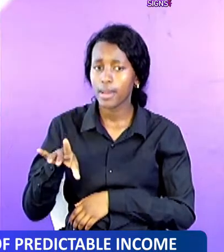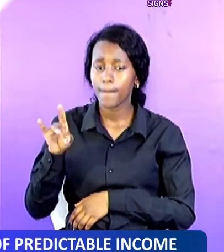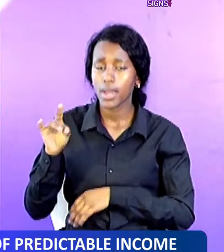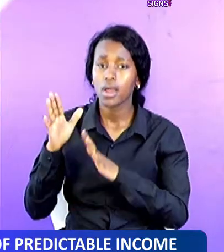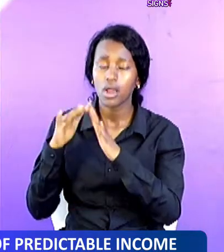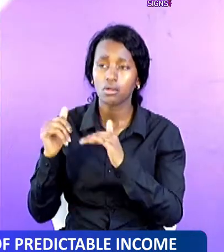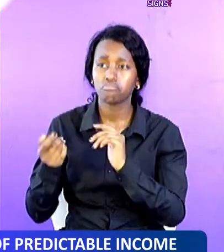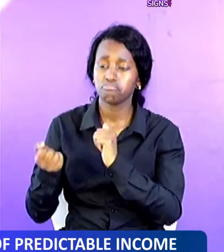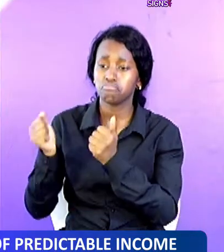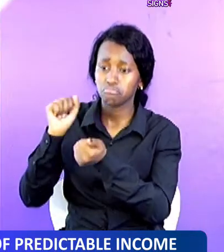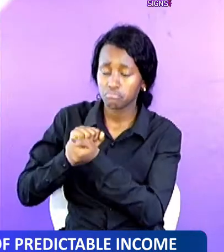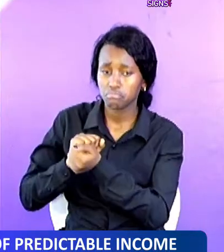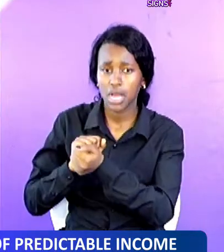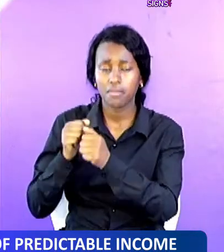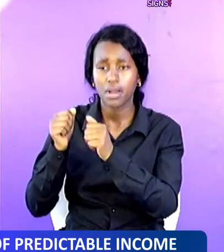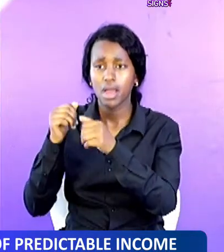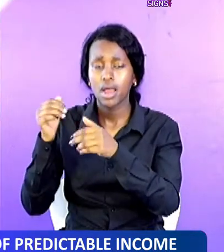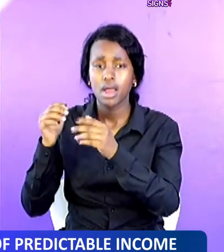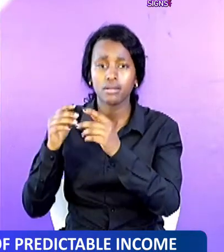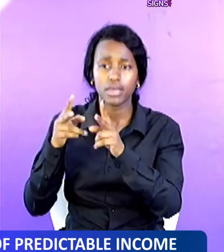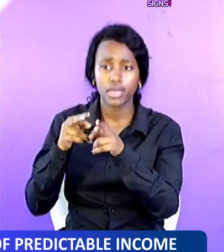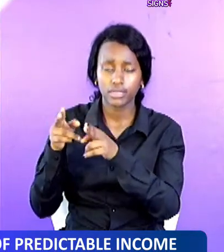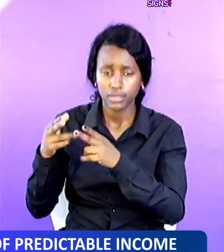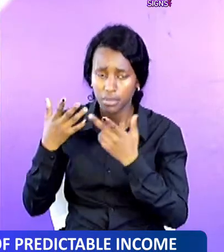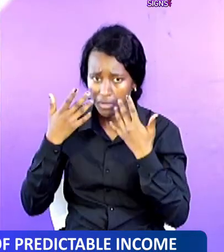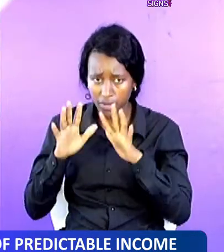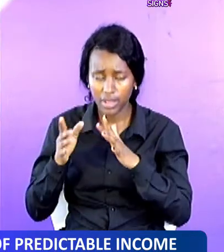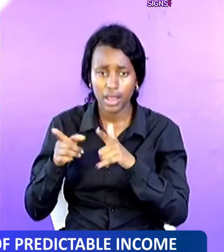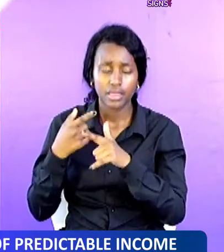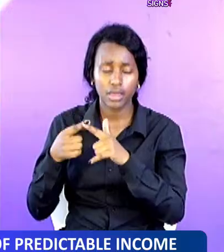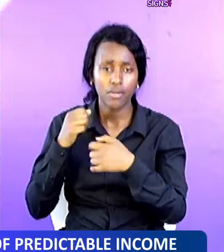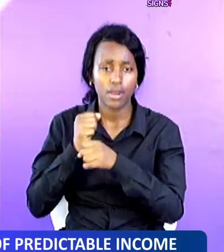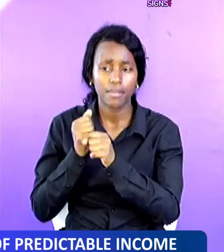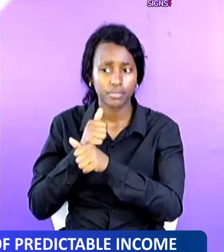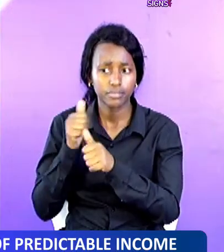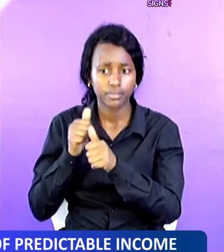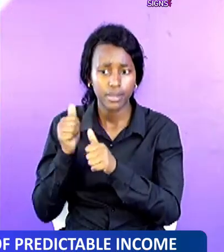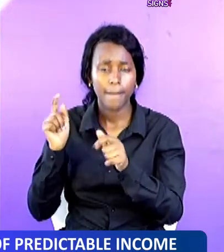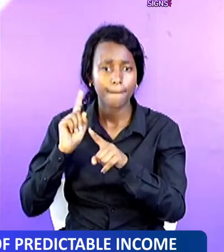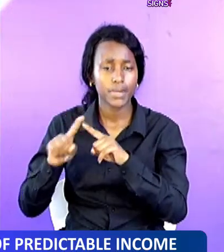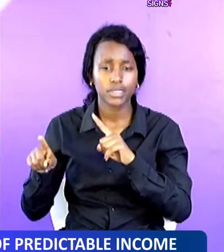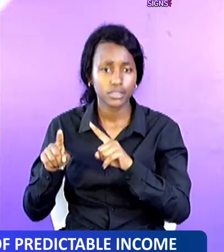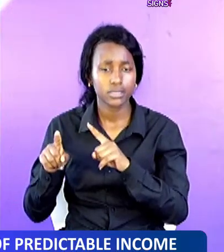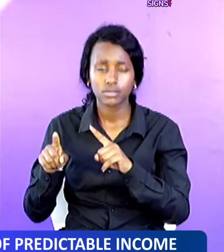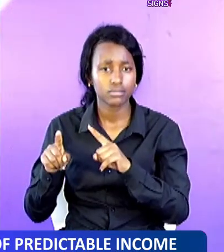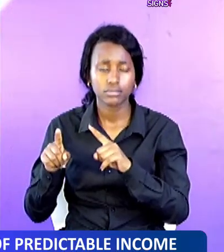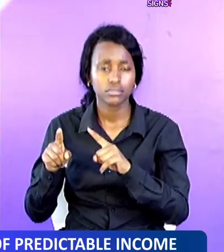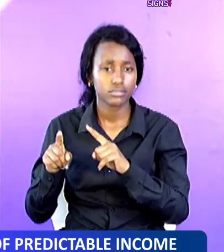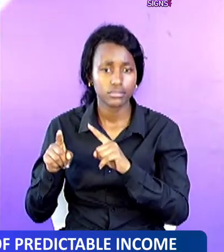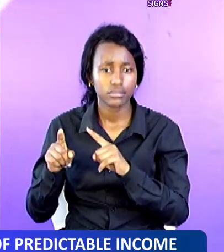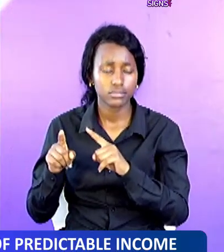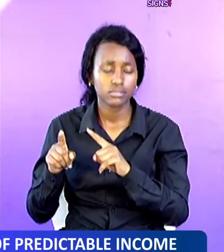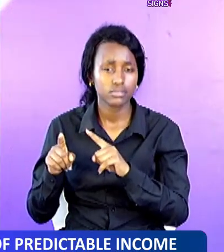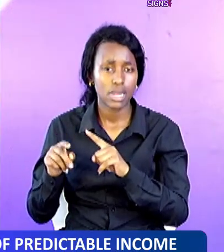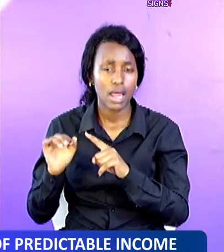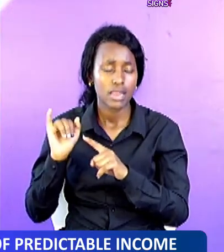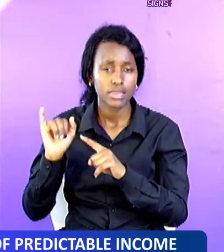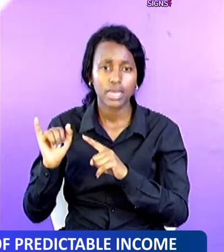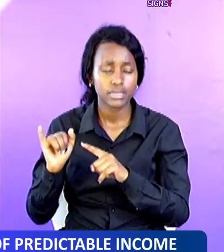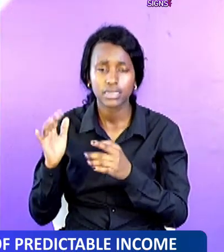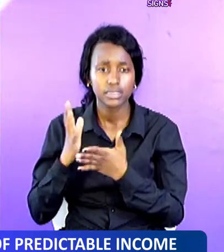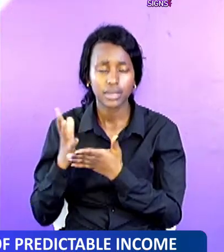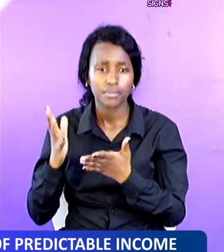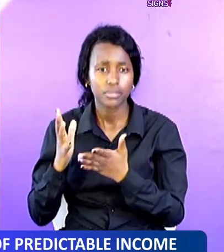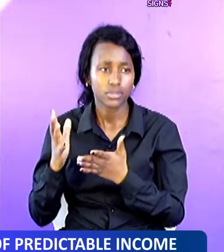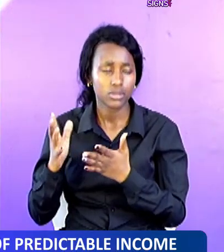them and put them on renting applications without mentioning any. Would you say that that is also